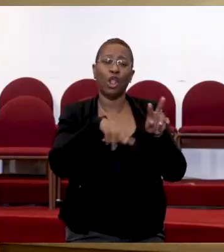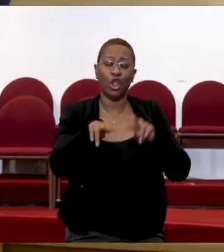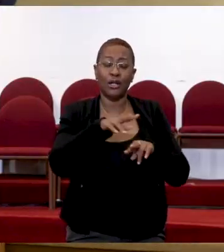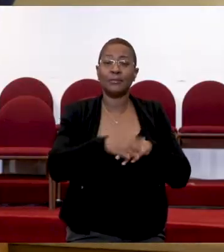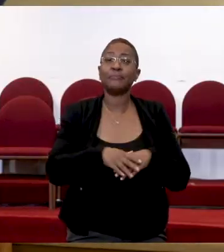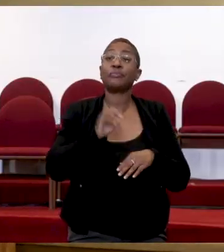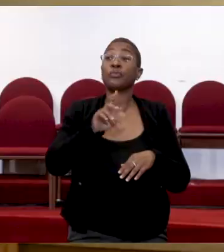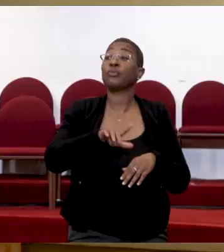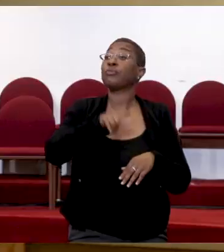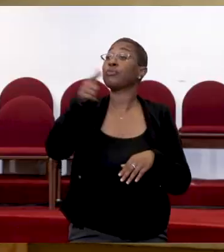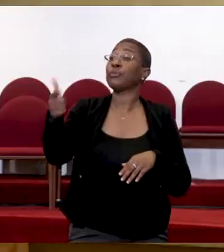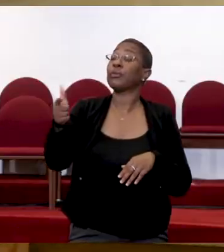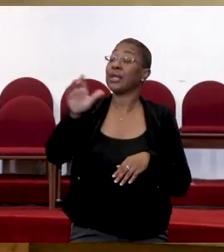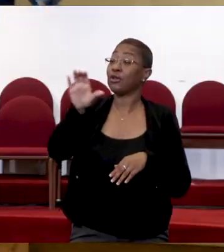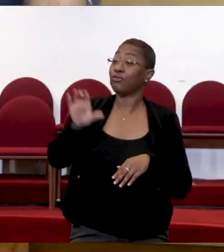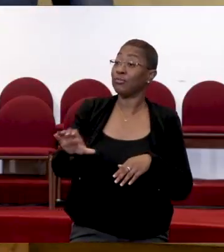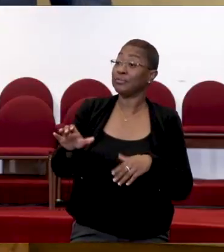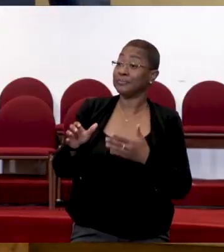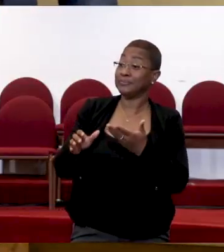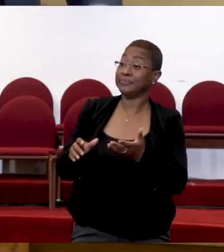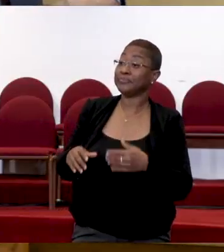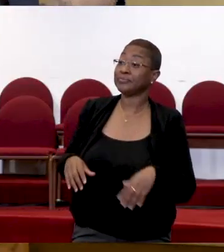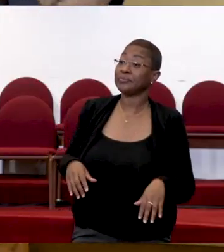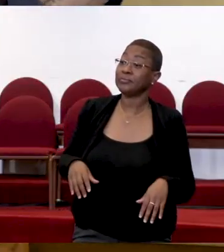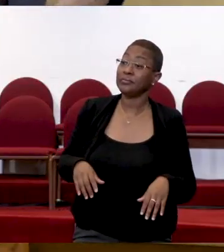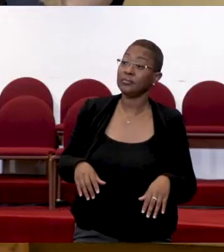somebody on the phone?